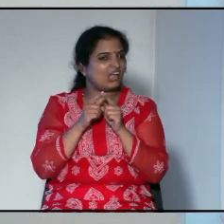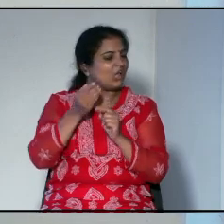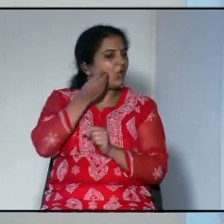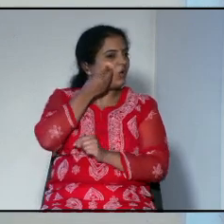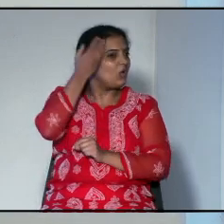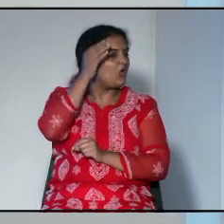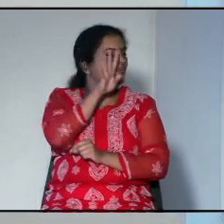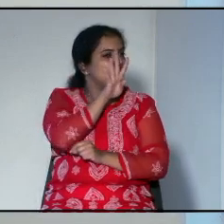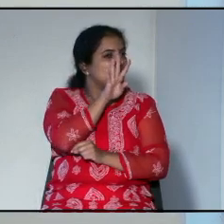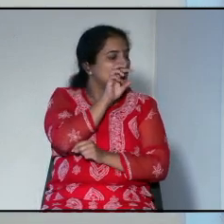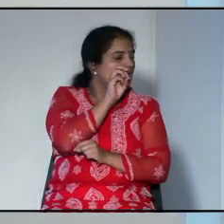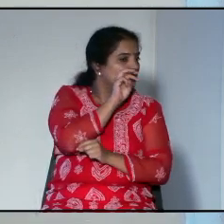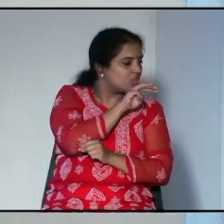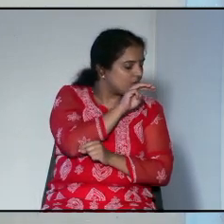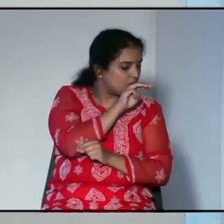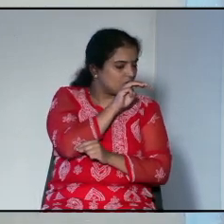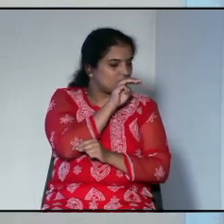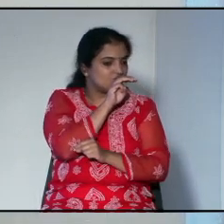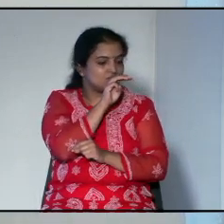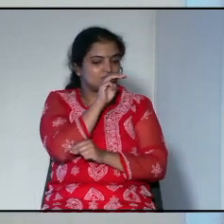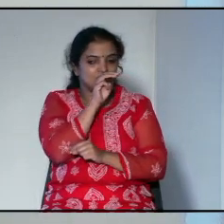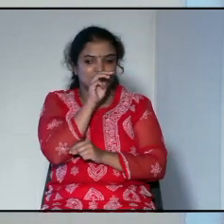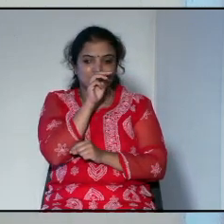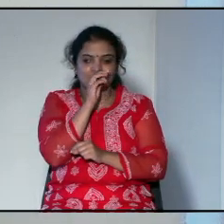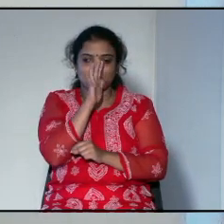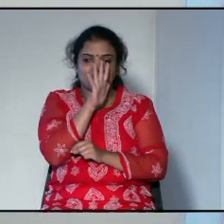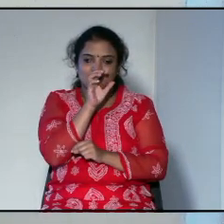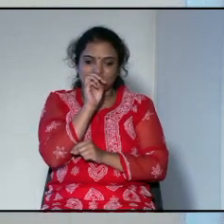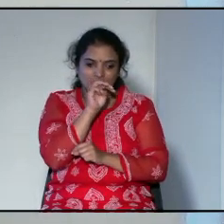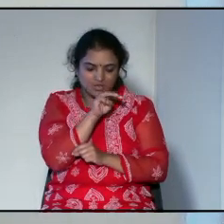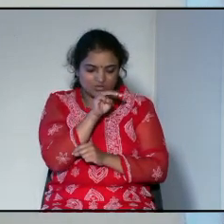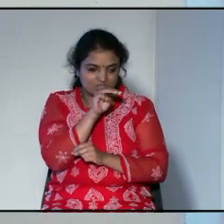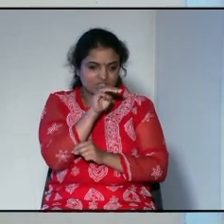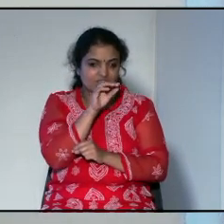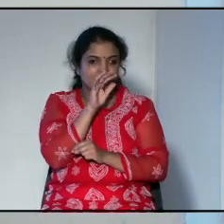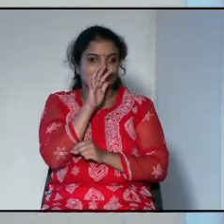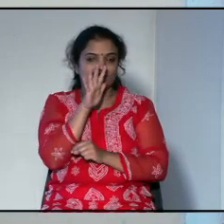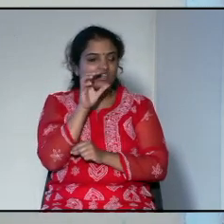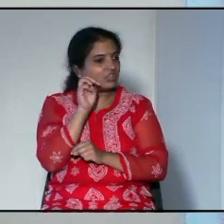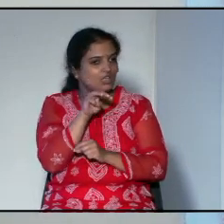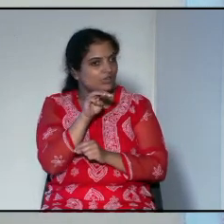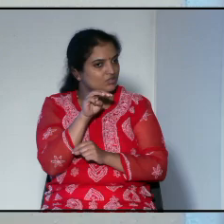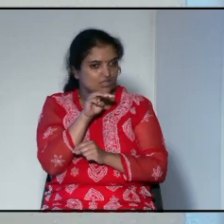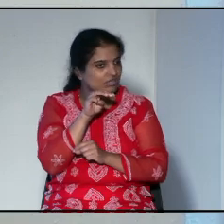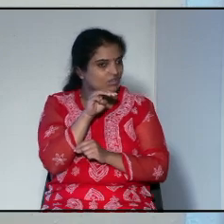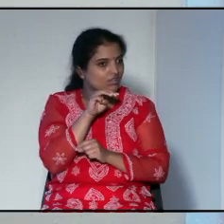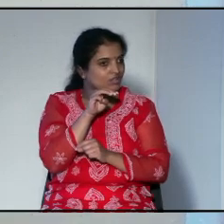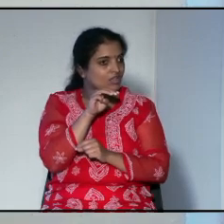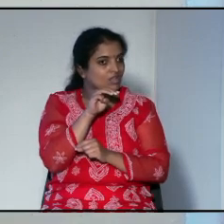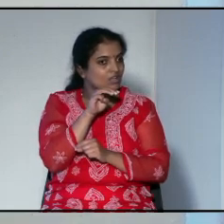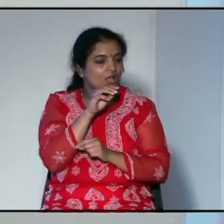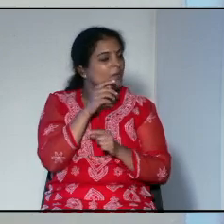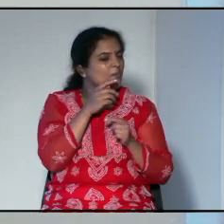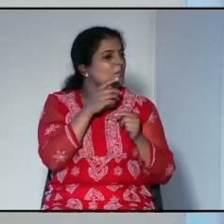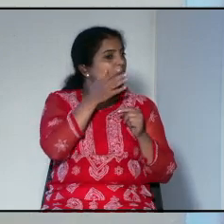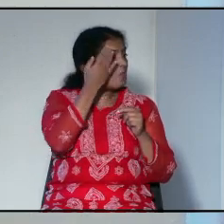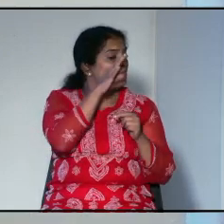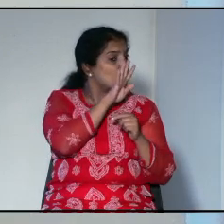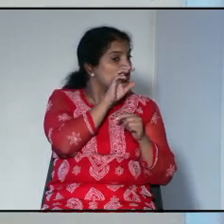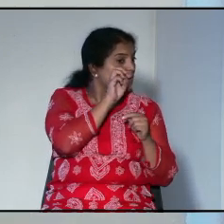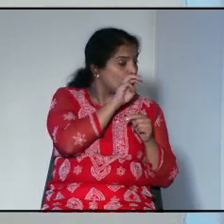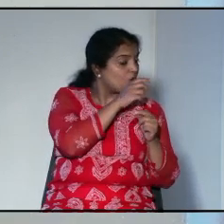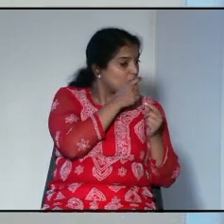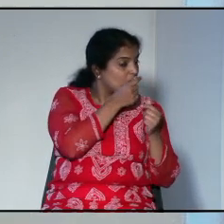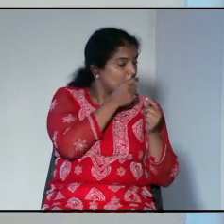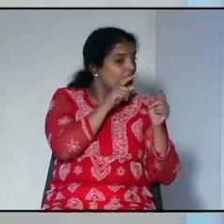5,000, 8,000 through the 80s. Ashok Chatterjee remembers buying for 4,000. it is a fair amount of money then, but she's